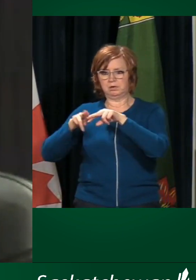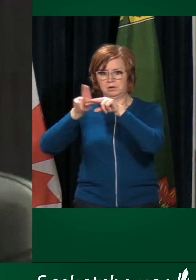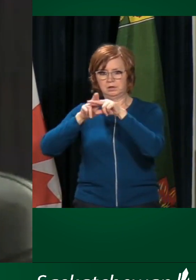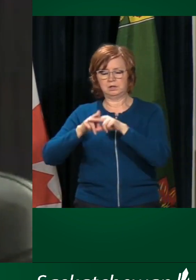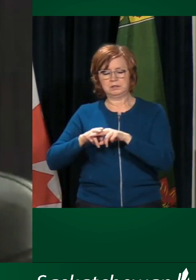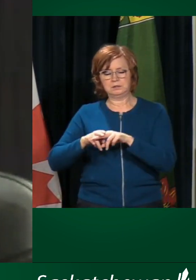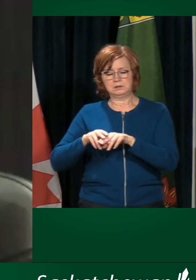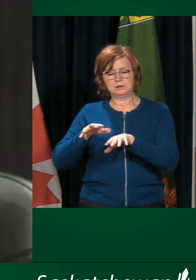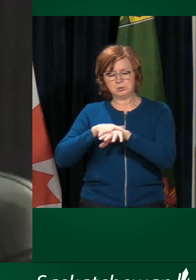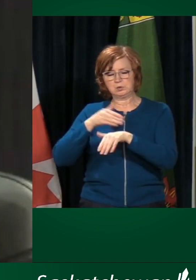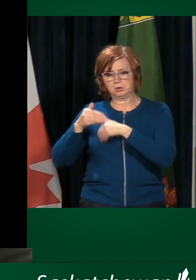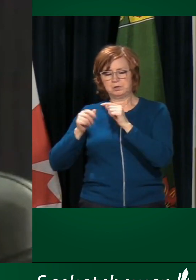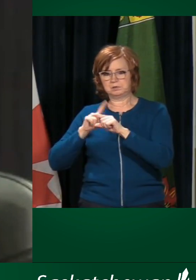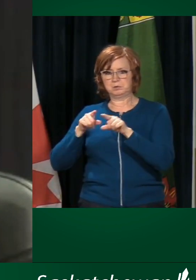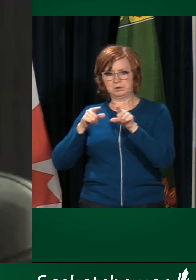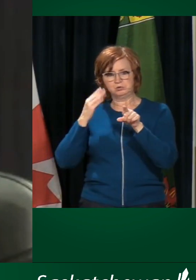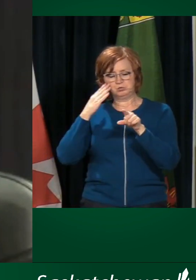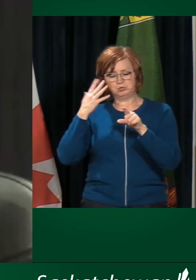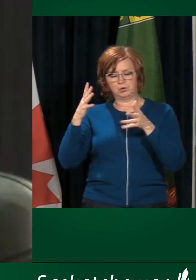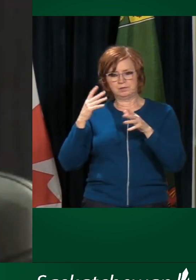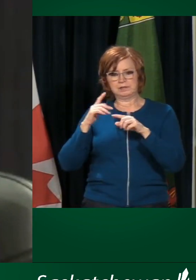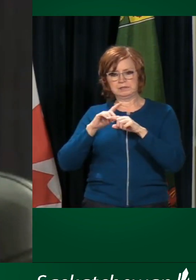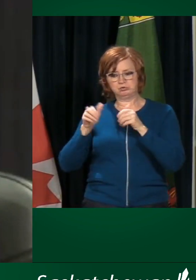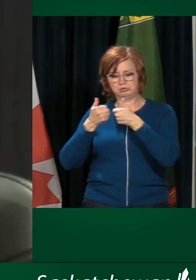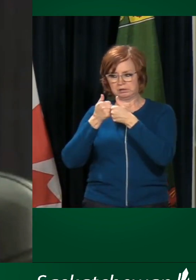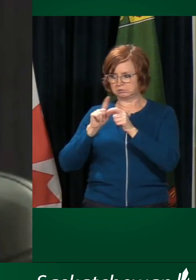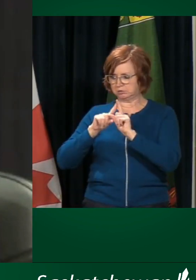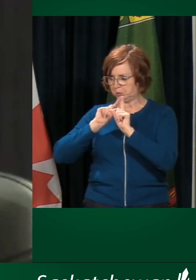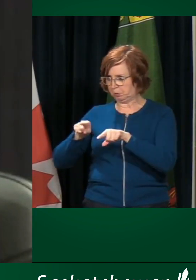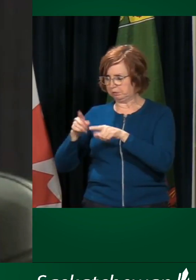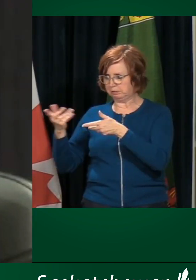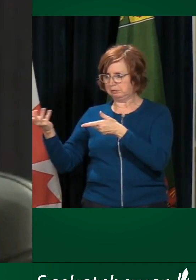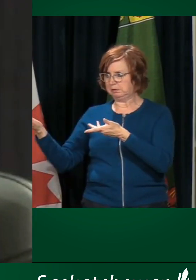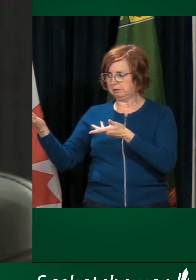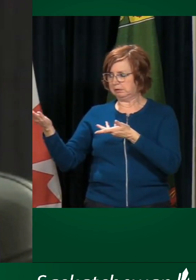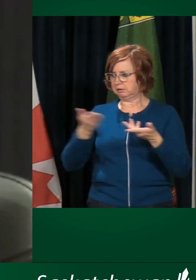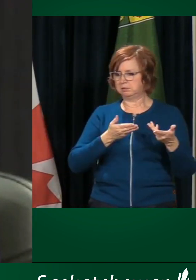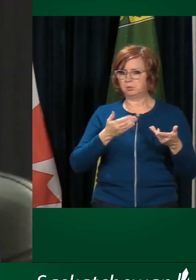becoming a little more responsive, but it's been, as you all know, it's a position where we